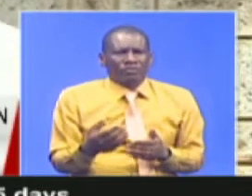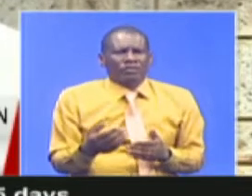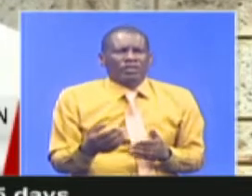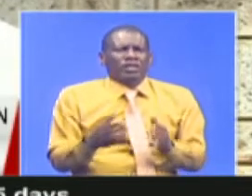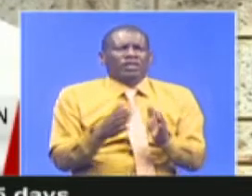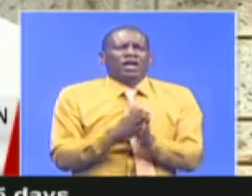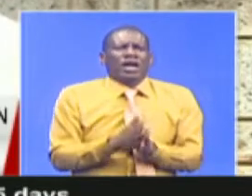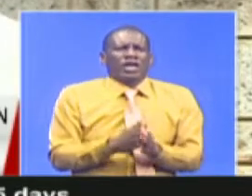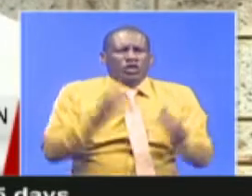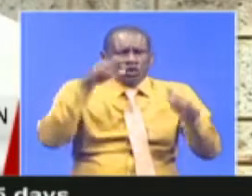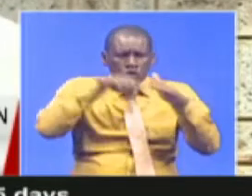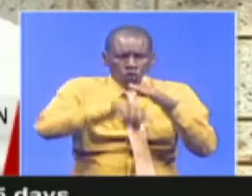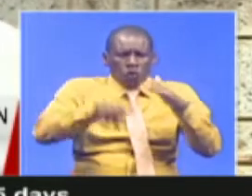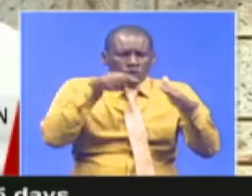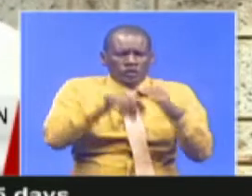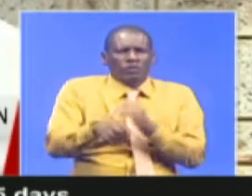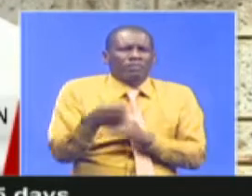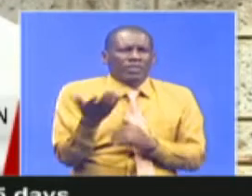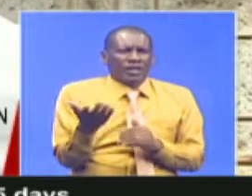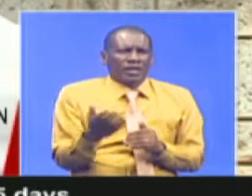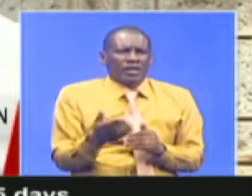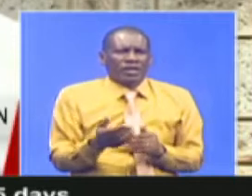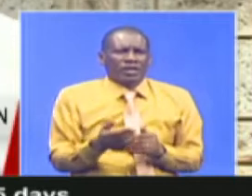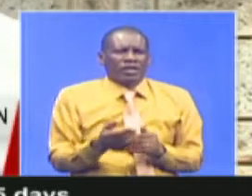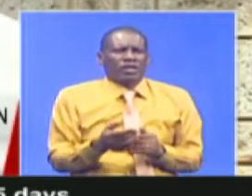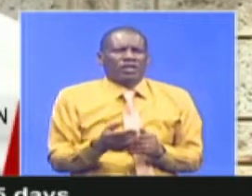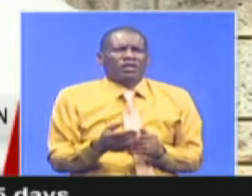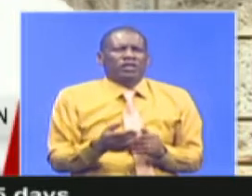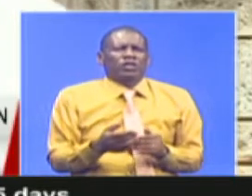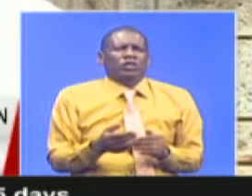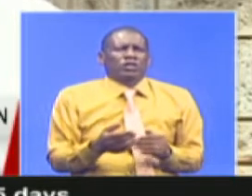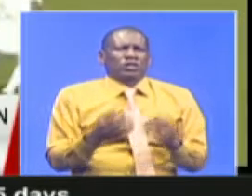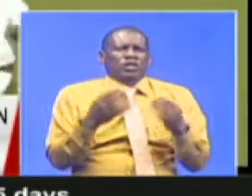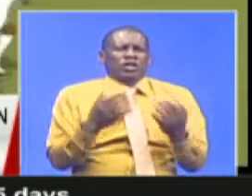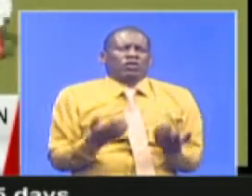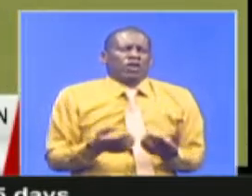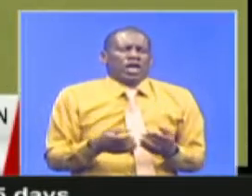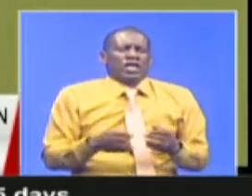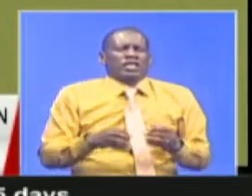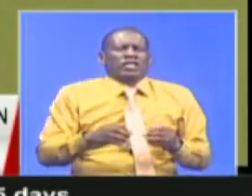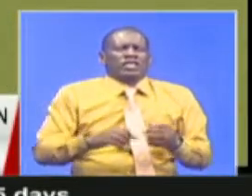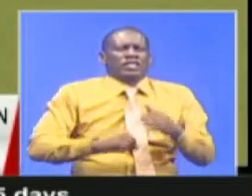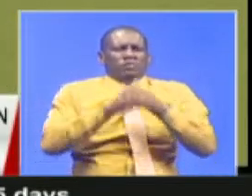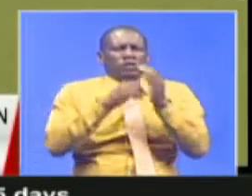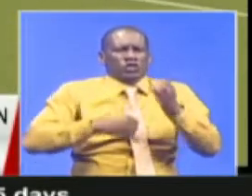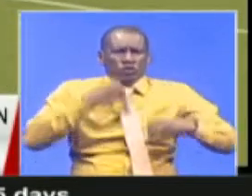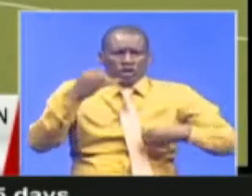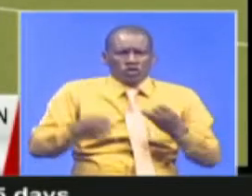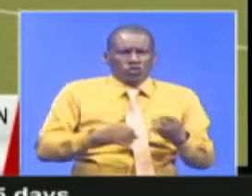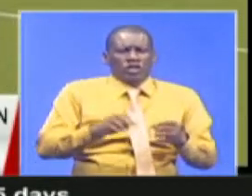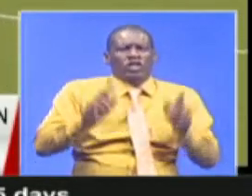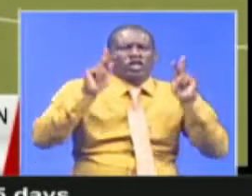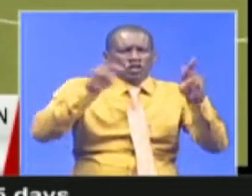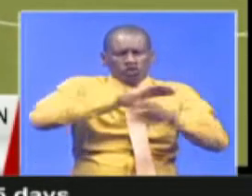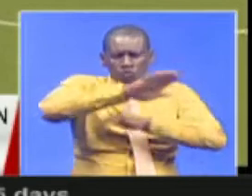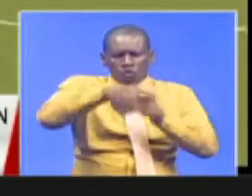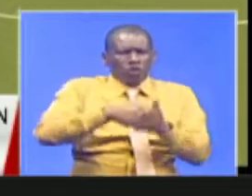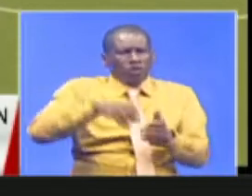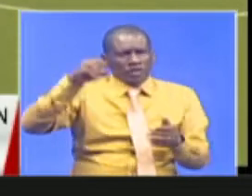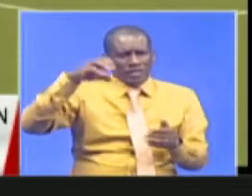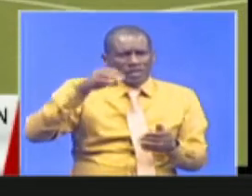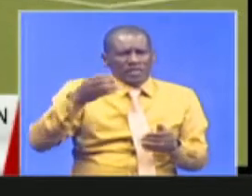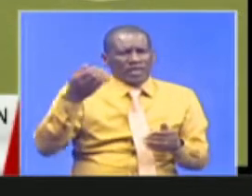and goals are scored to the amusement of fans. Newly promoted Kisumu All-Stars are in the hunt for a home